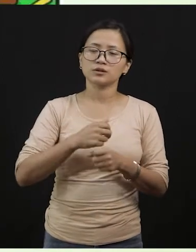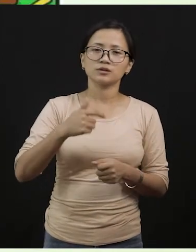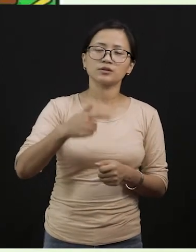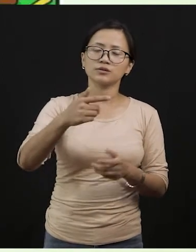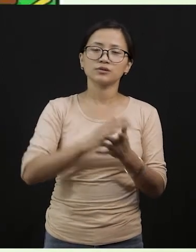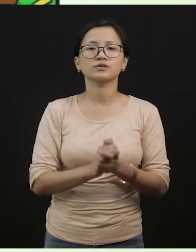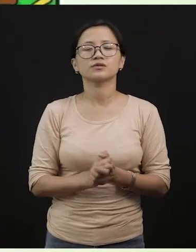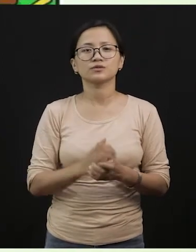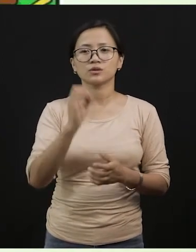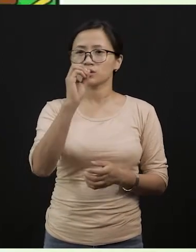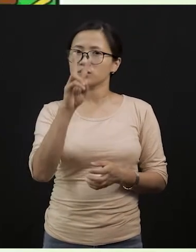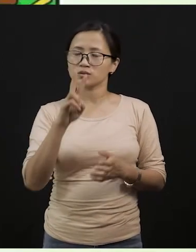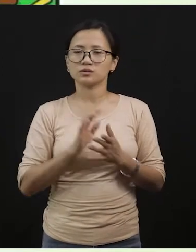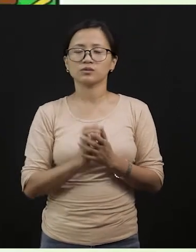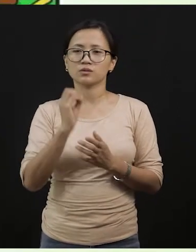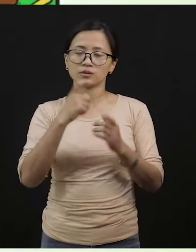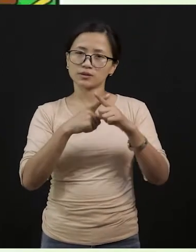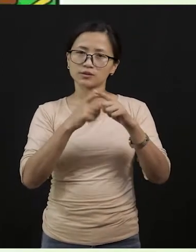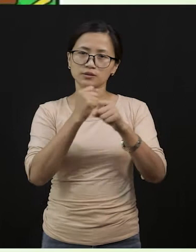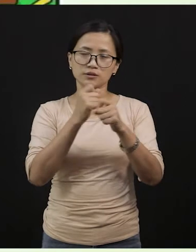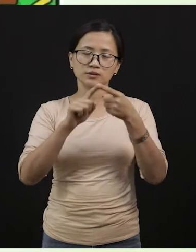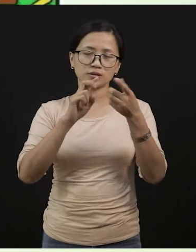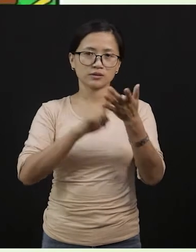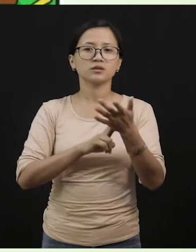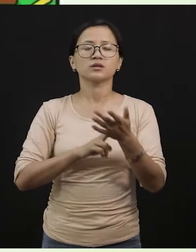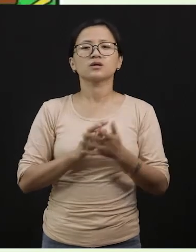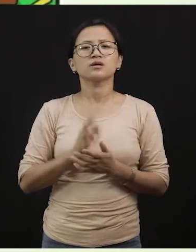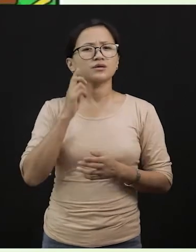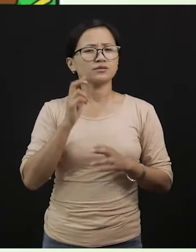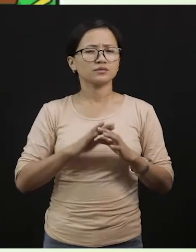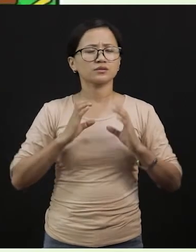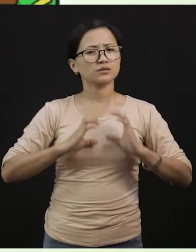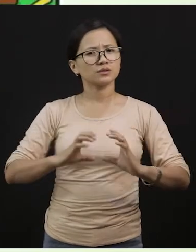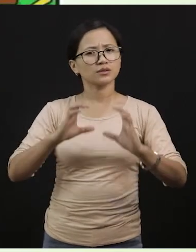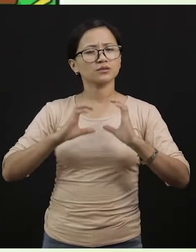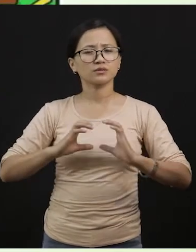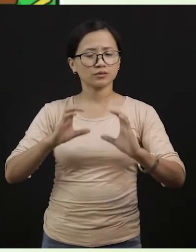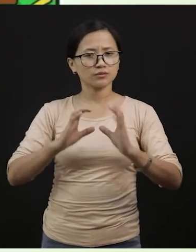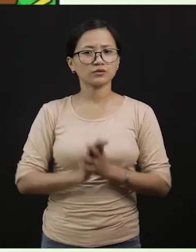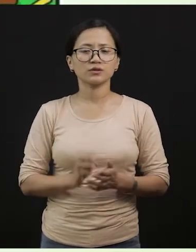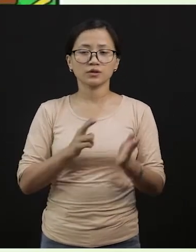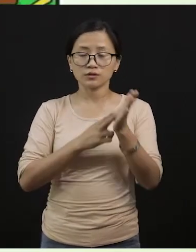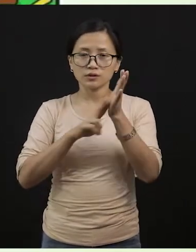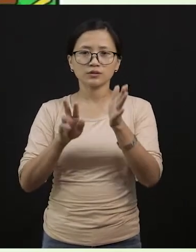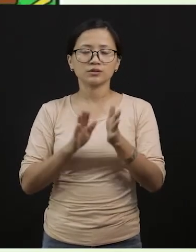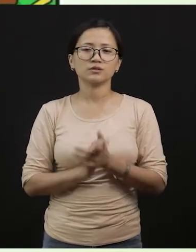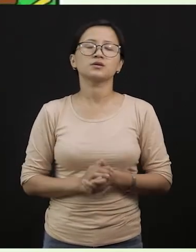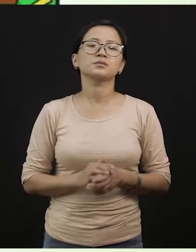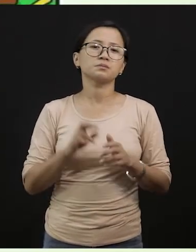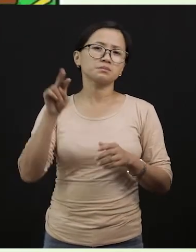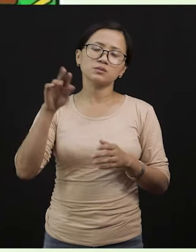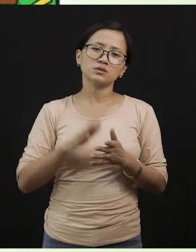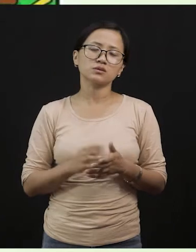oxygen, and that comes back to you. You may think that you are caring for nature, but nature cares back for you. That is what we